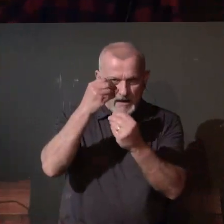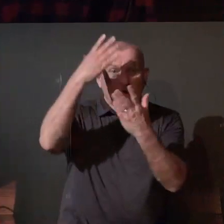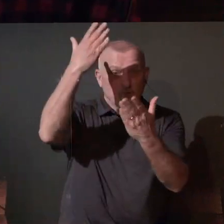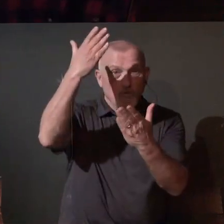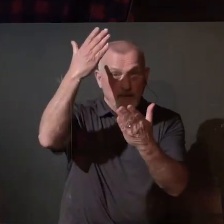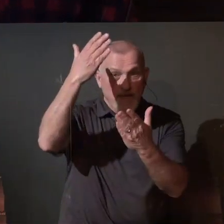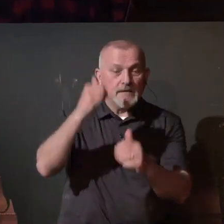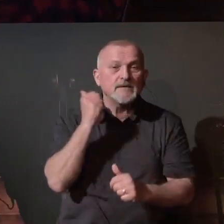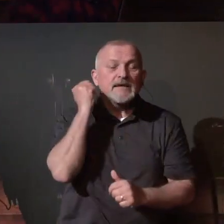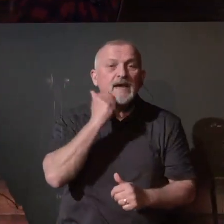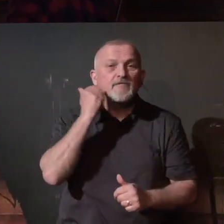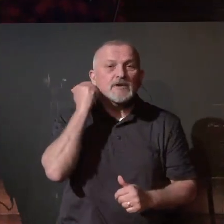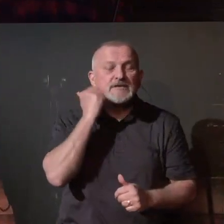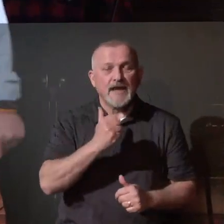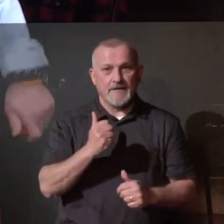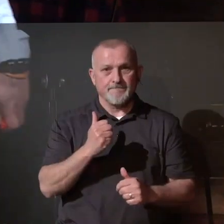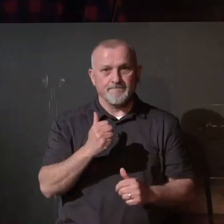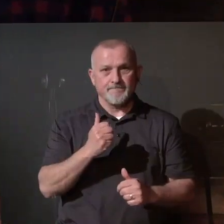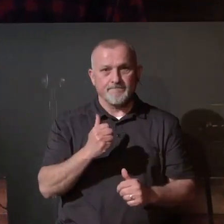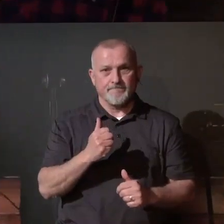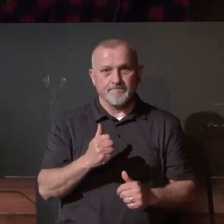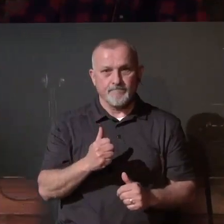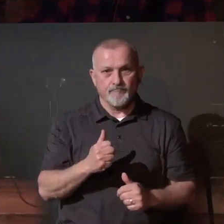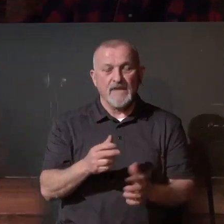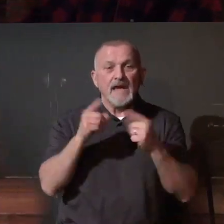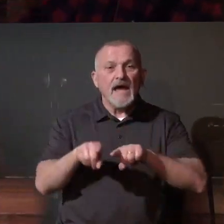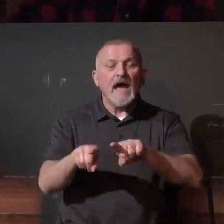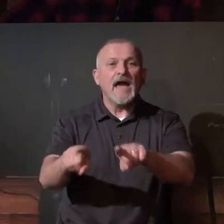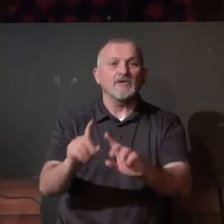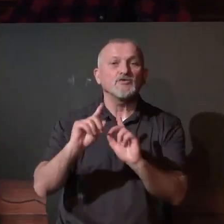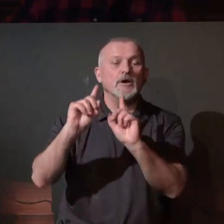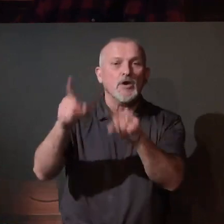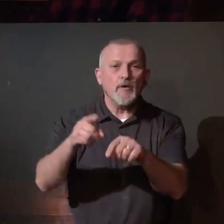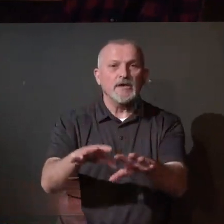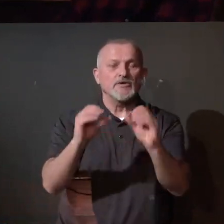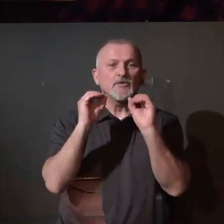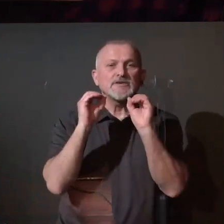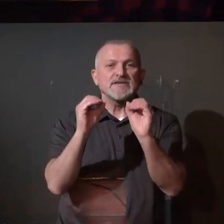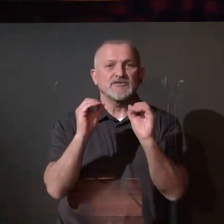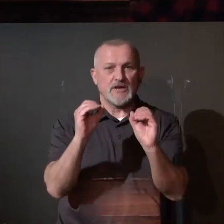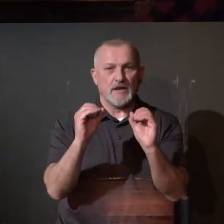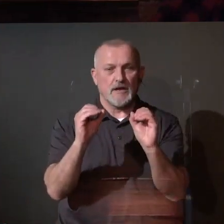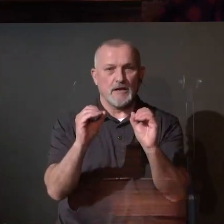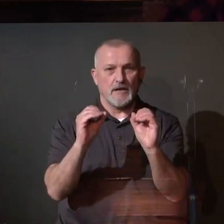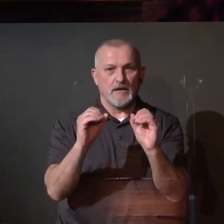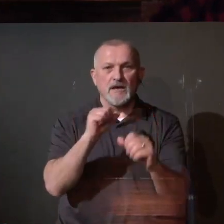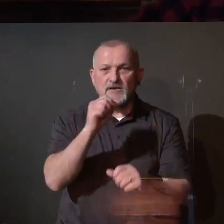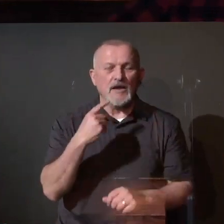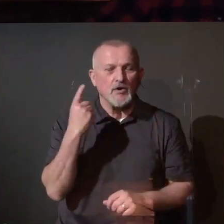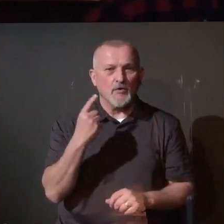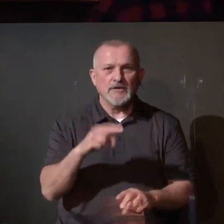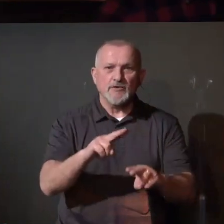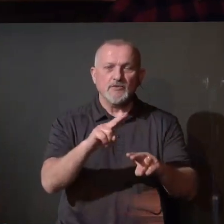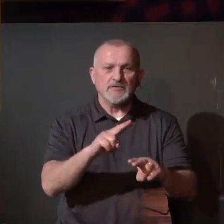life. What does that mean? As you are going, you're teaching. It means not